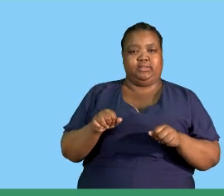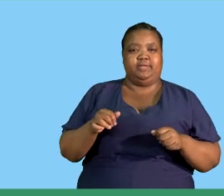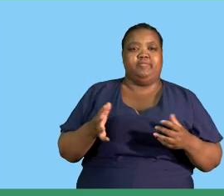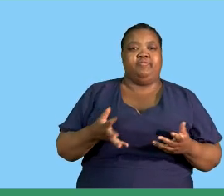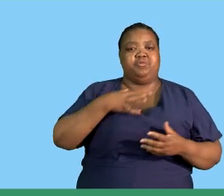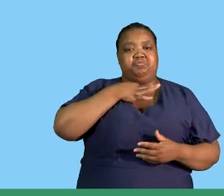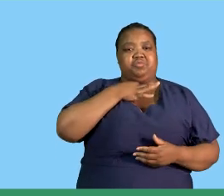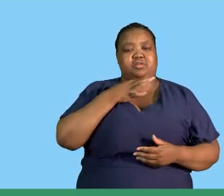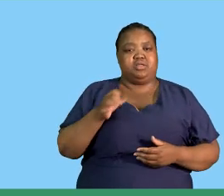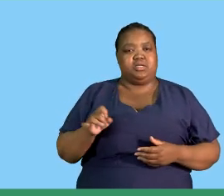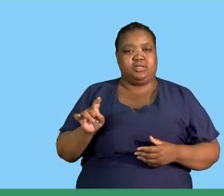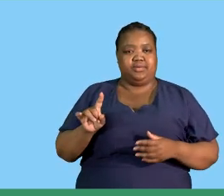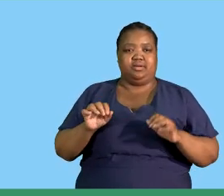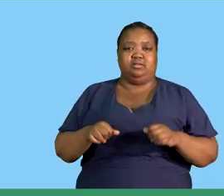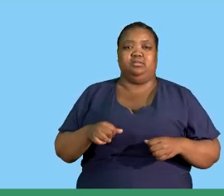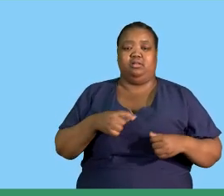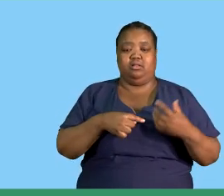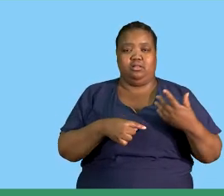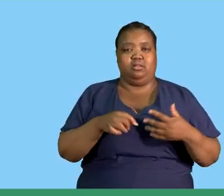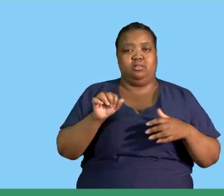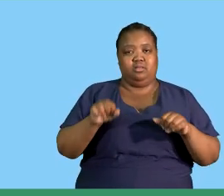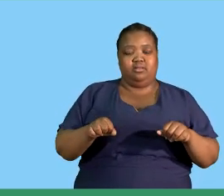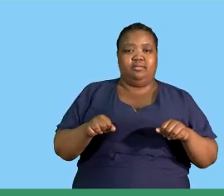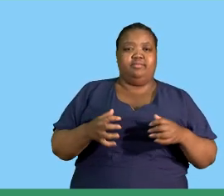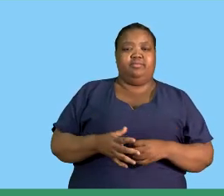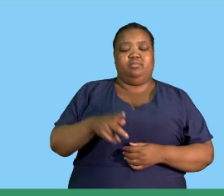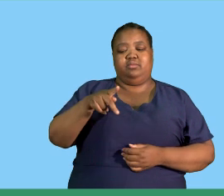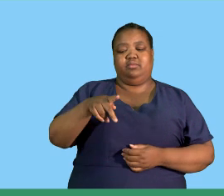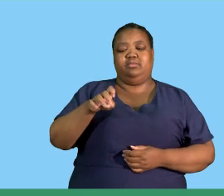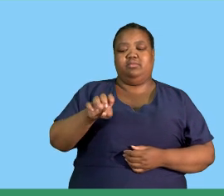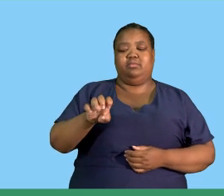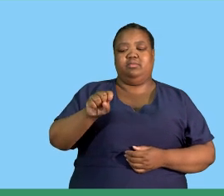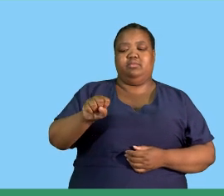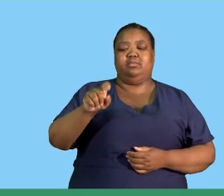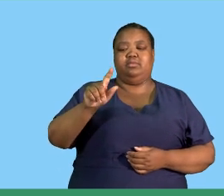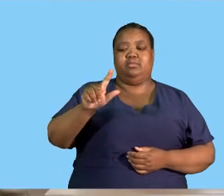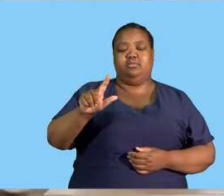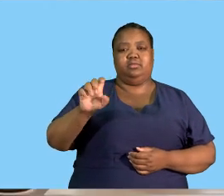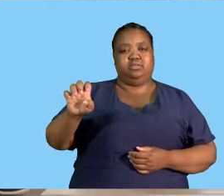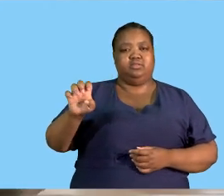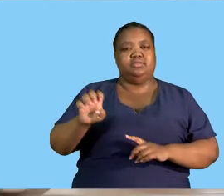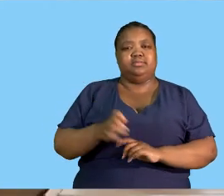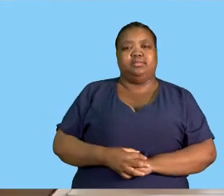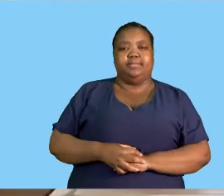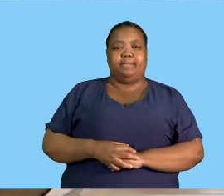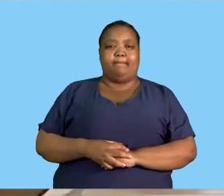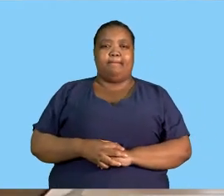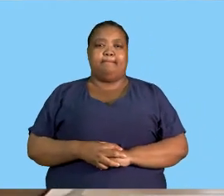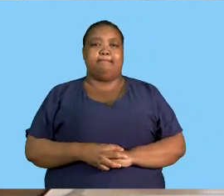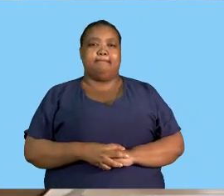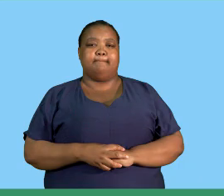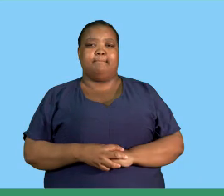and internal factors. We're going to look at the Porter's 5 forces model. We're going to look at the PASTEL, which is a